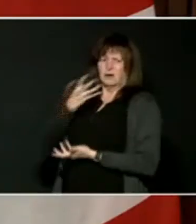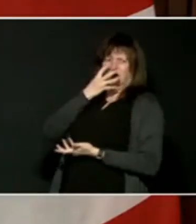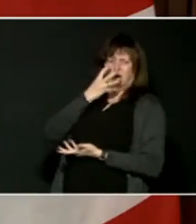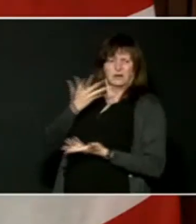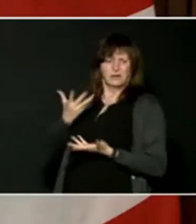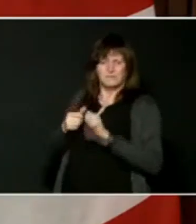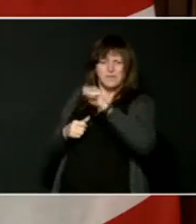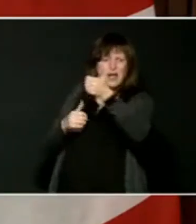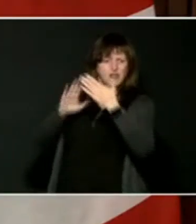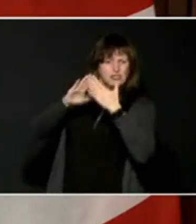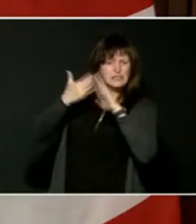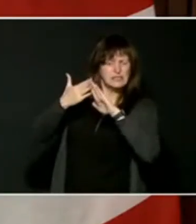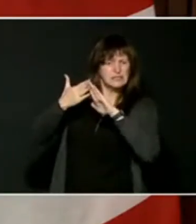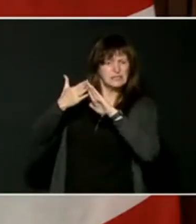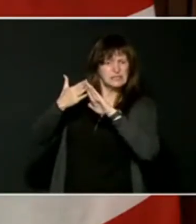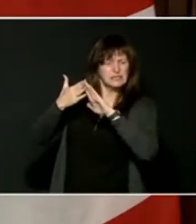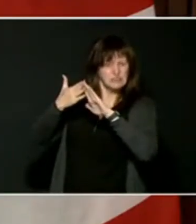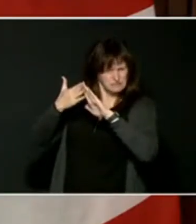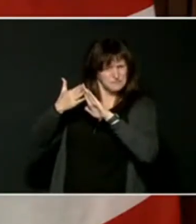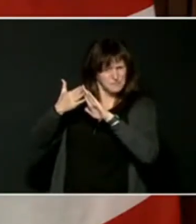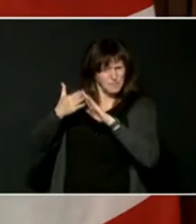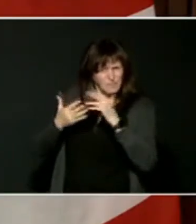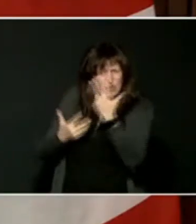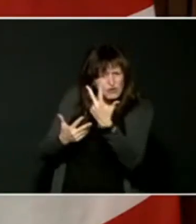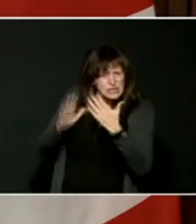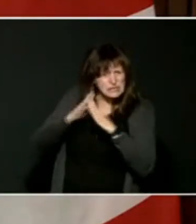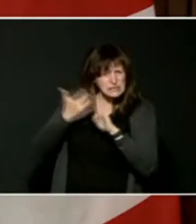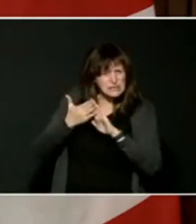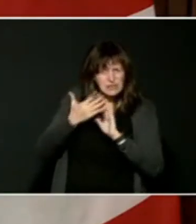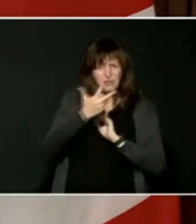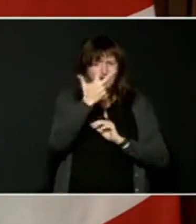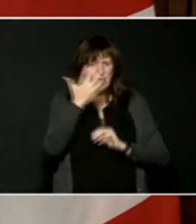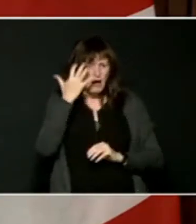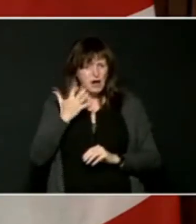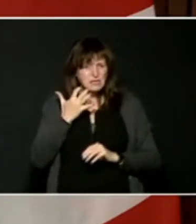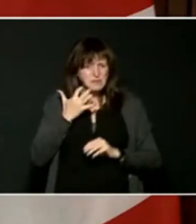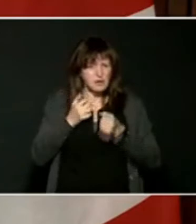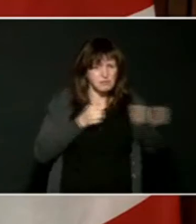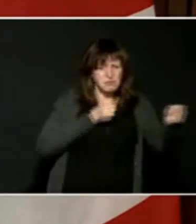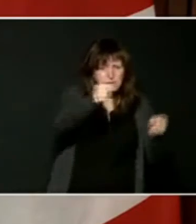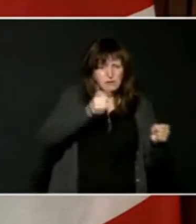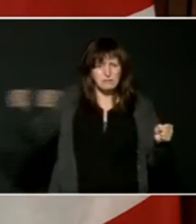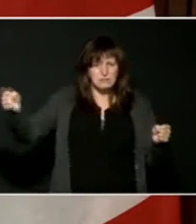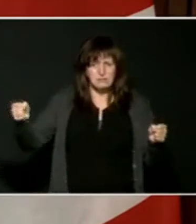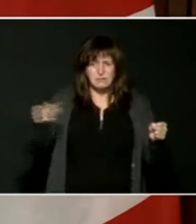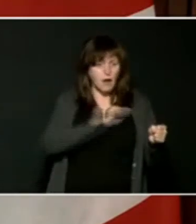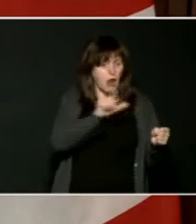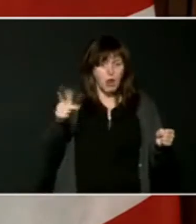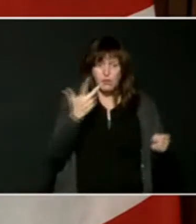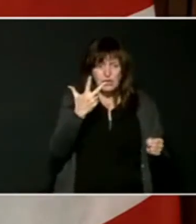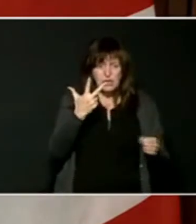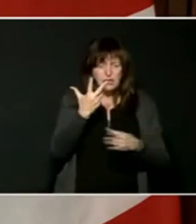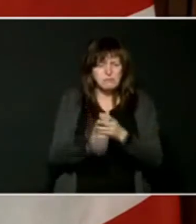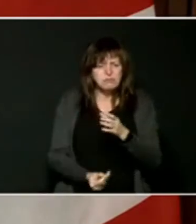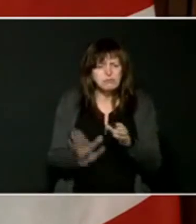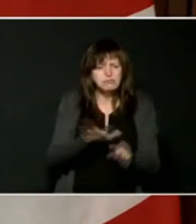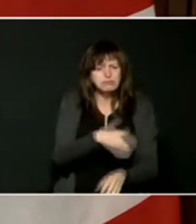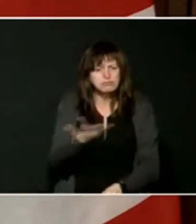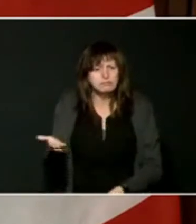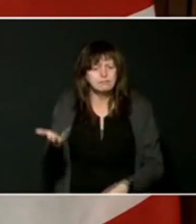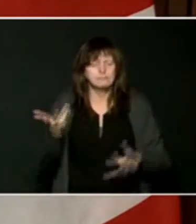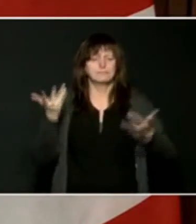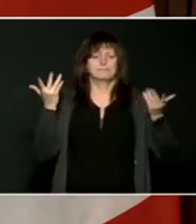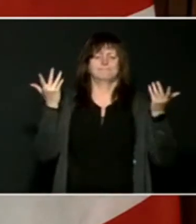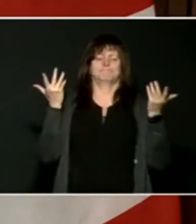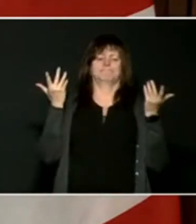between 3 cities, 3 different hospitals, and all of them died. And COVID is hitting younger, healthier people. Over